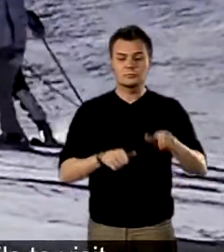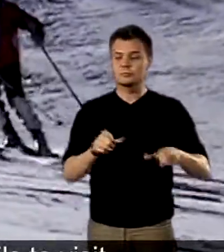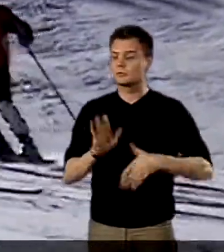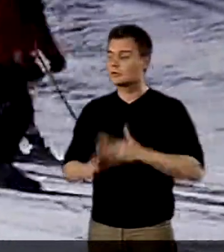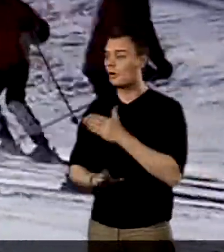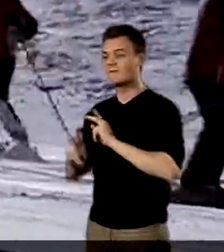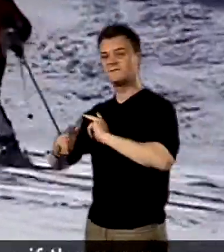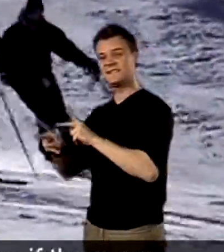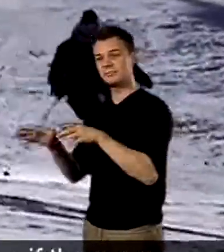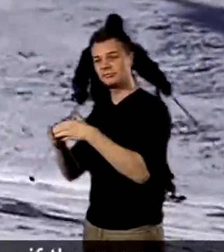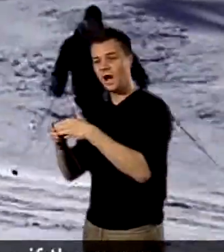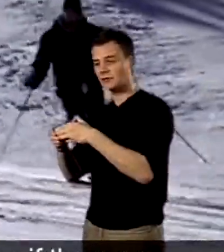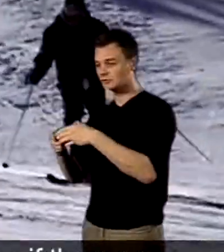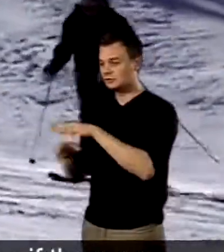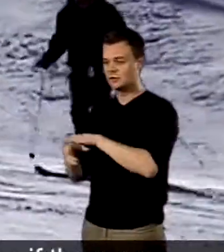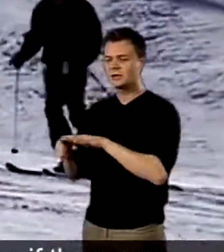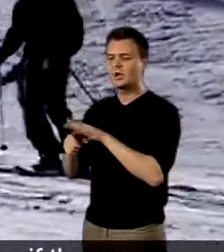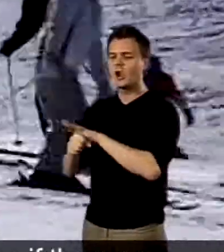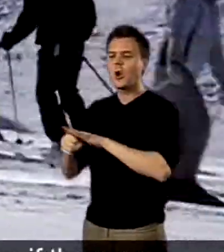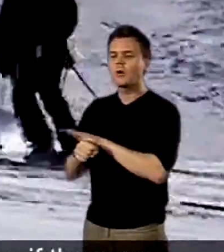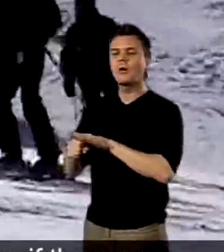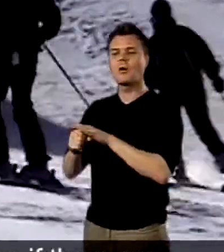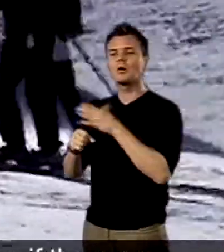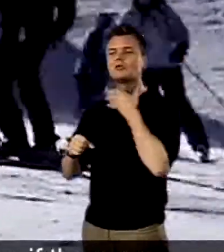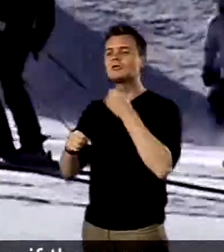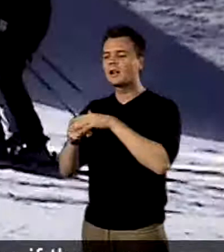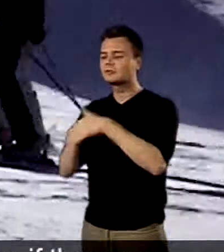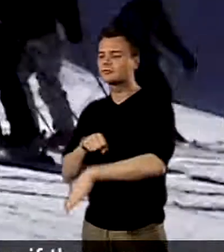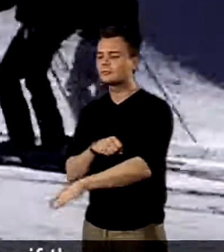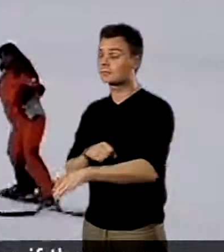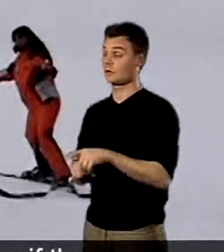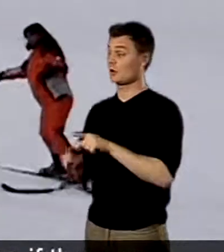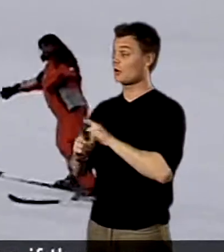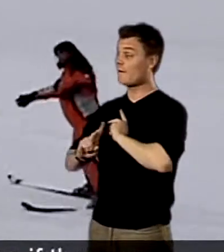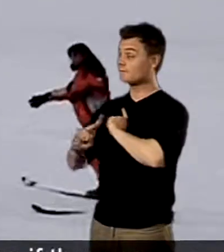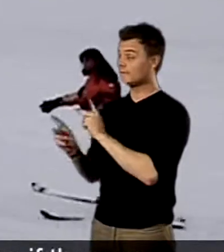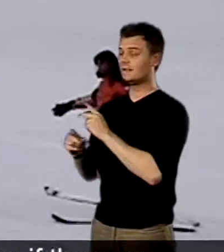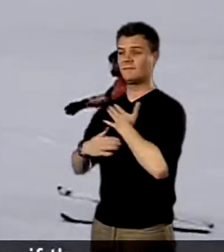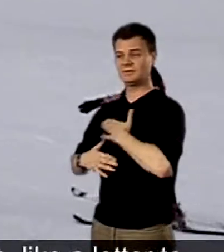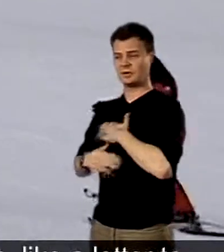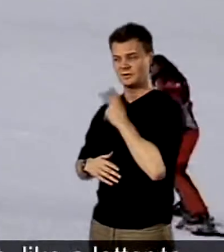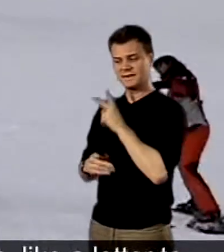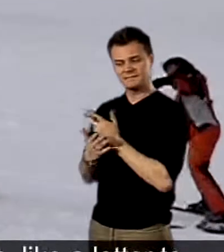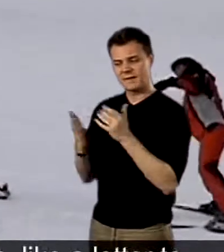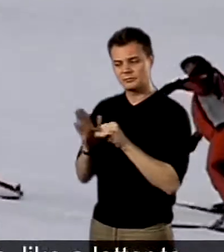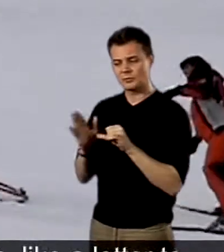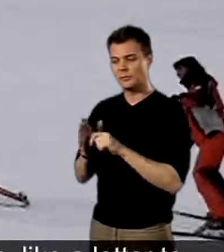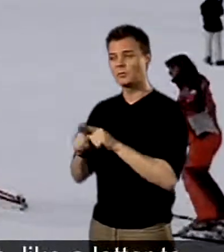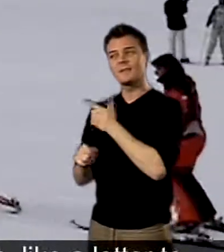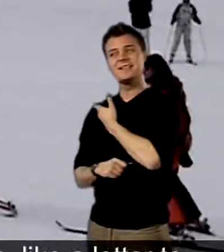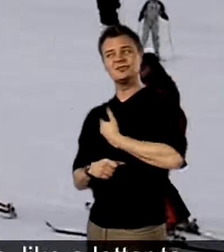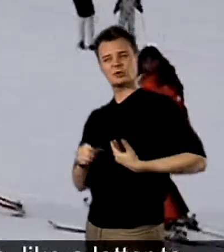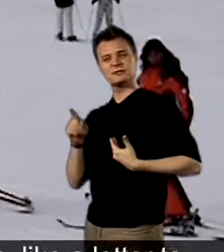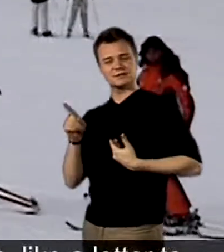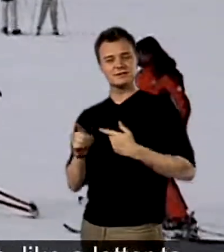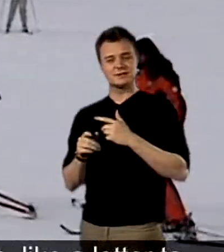ski slope. We also talk to the physios to see if there are any problems, and for insurance purposes the ski company